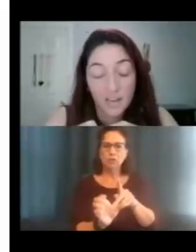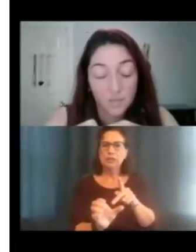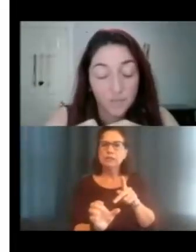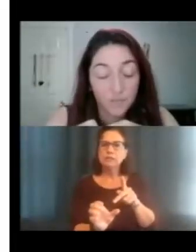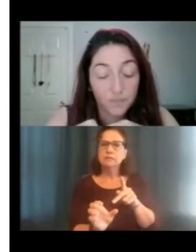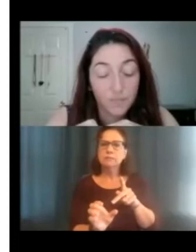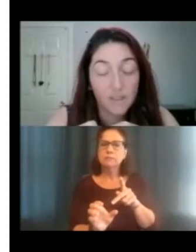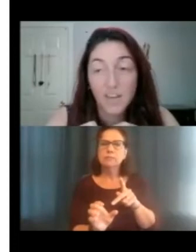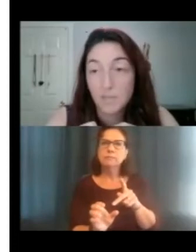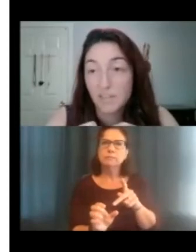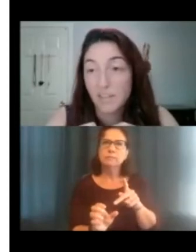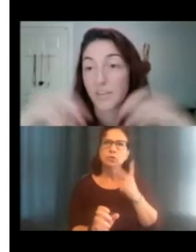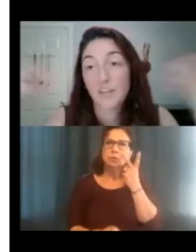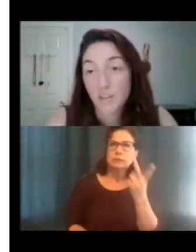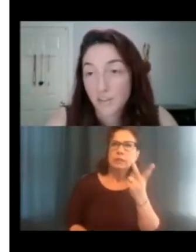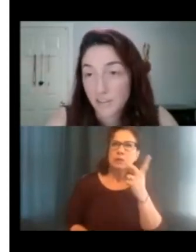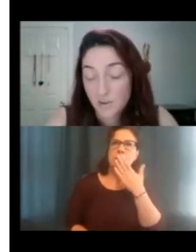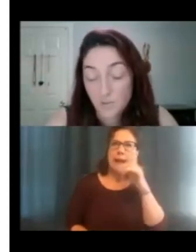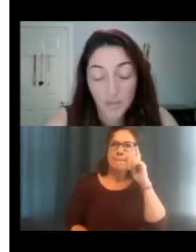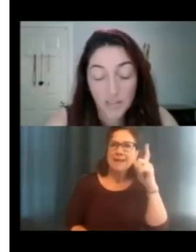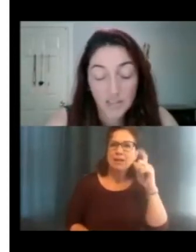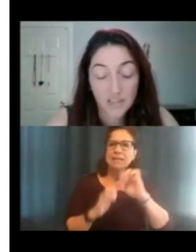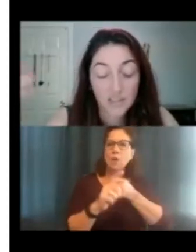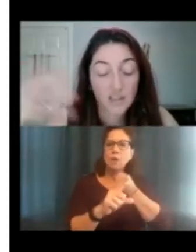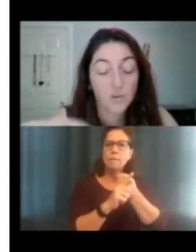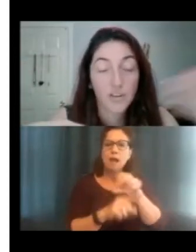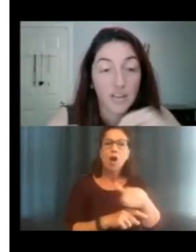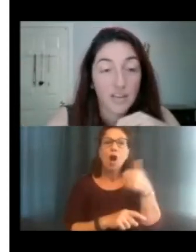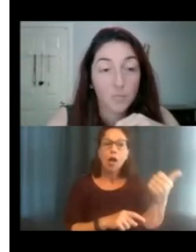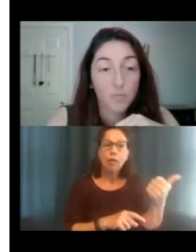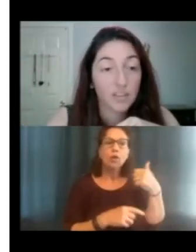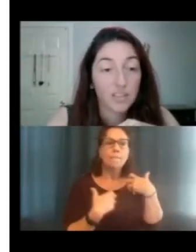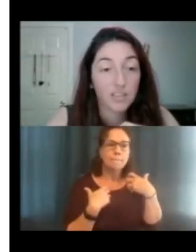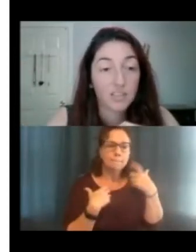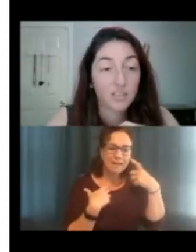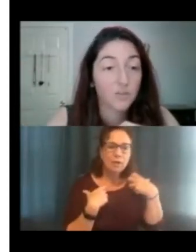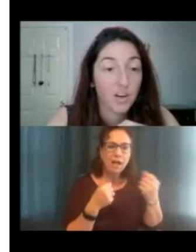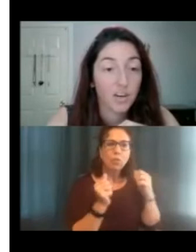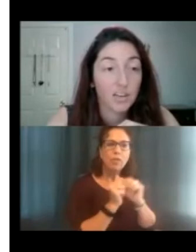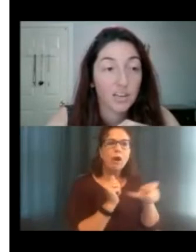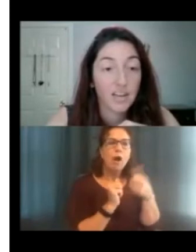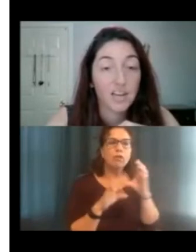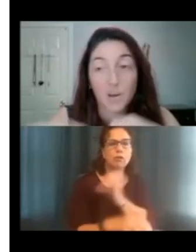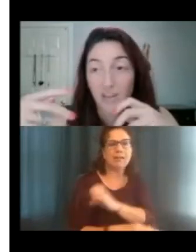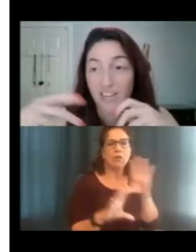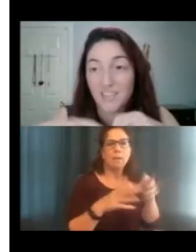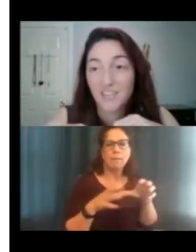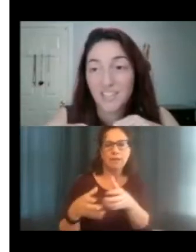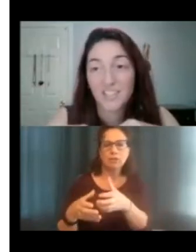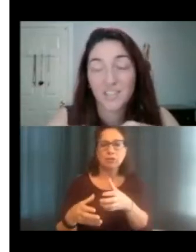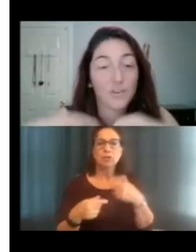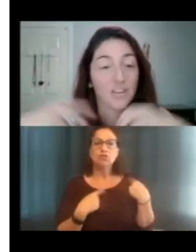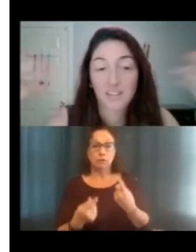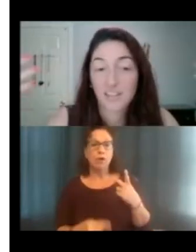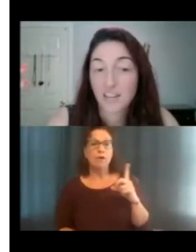nightmares may affect mental health in other clinical populations. So we've done this so far and are planning to do